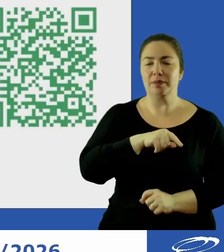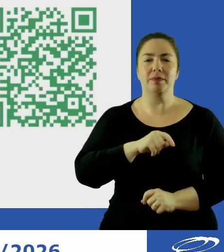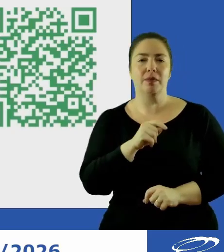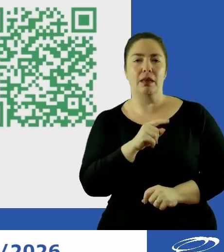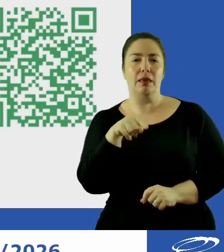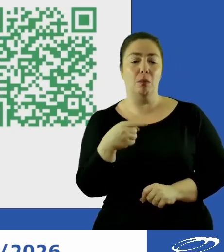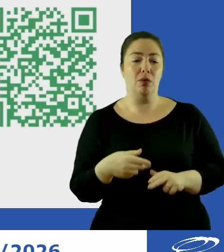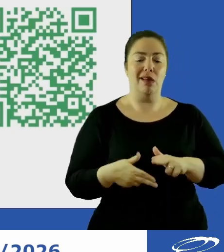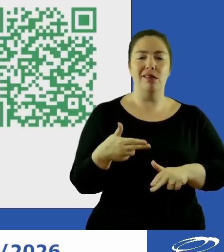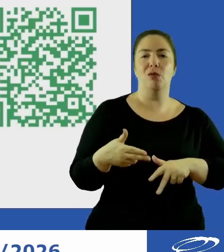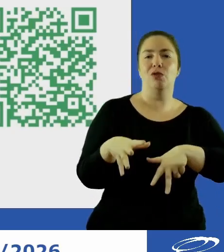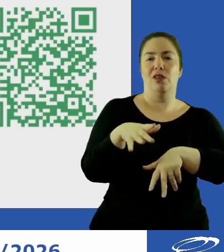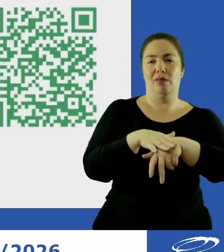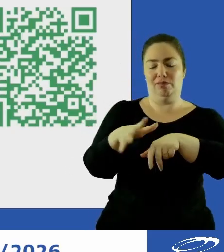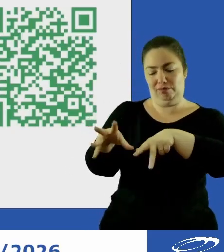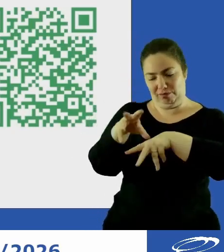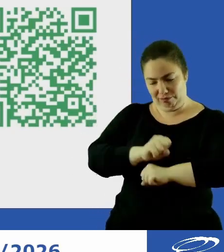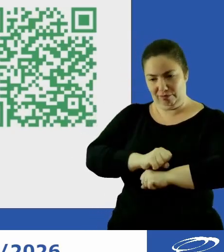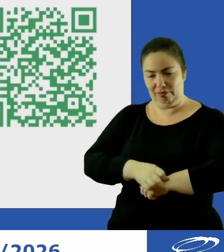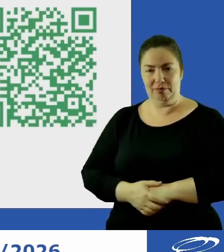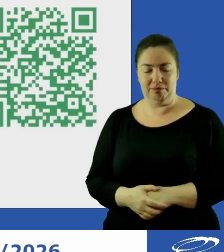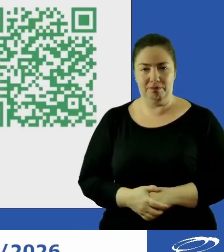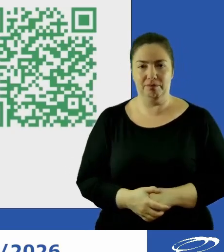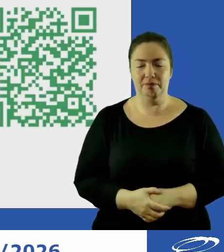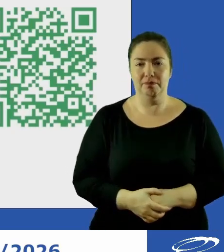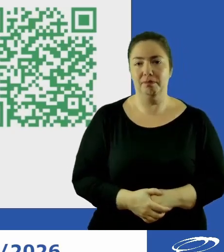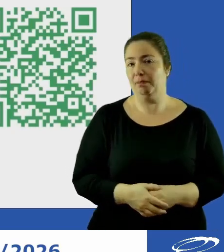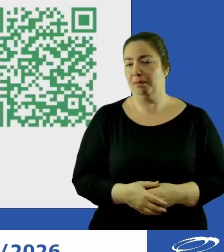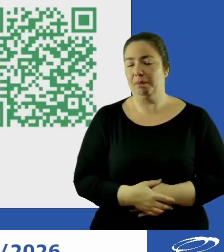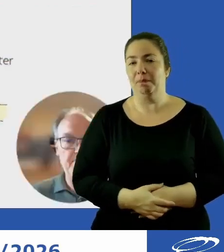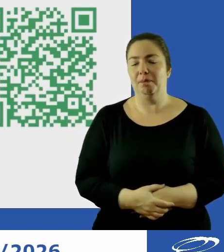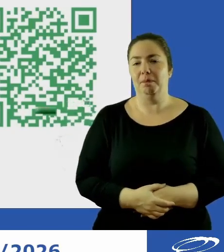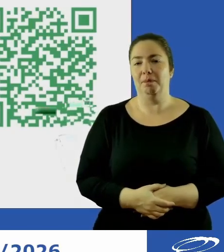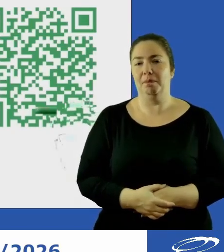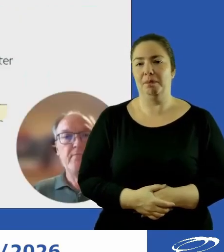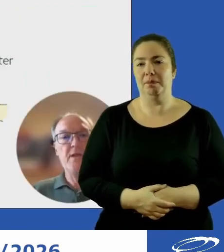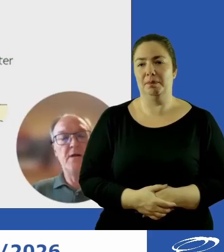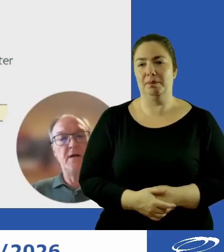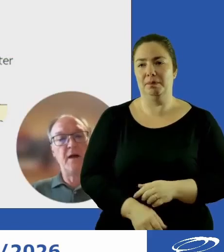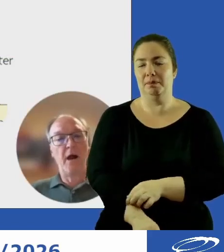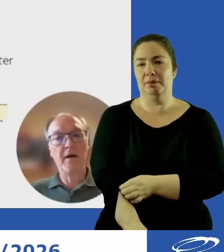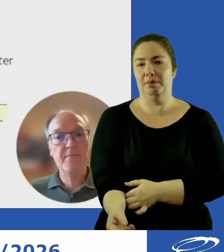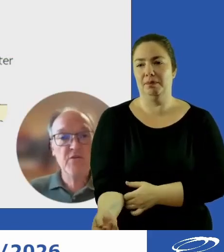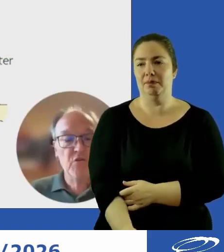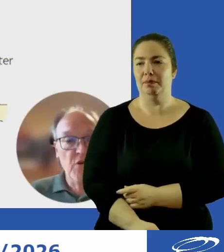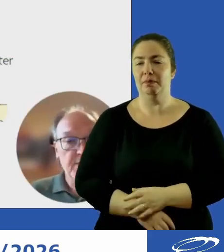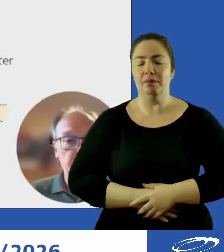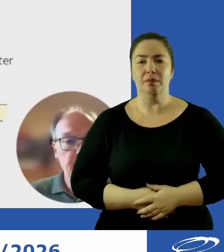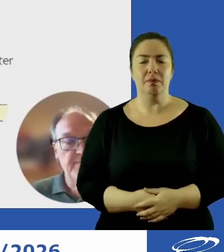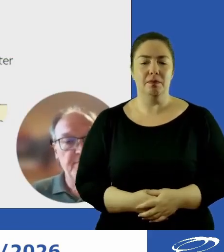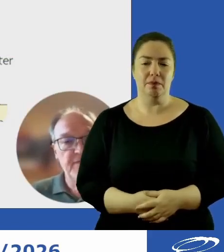could be also helpful for being updated on infectious diseases. Let me